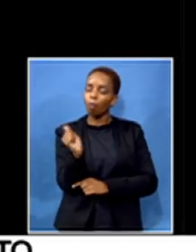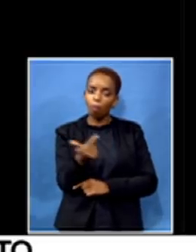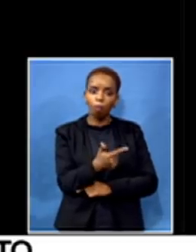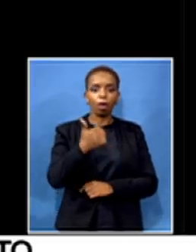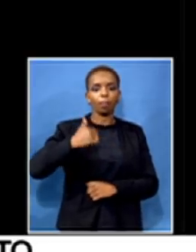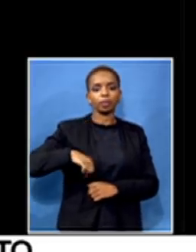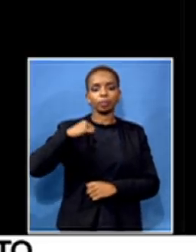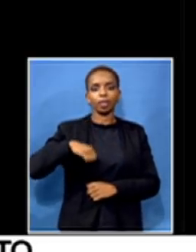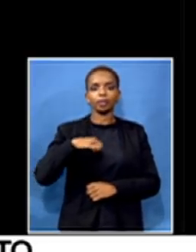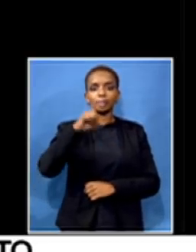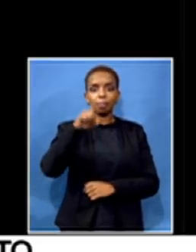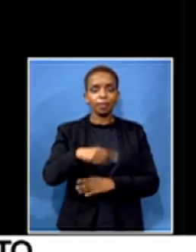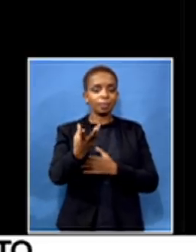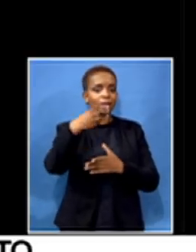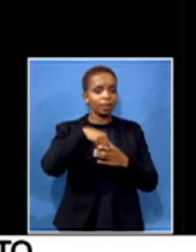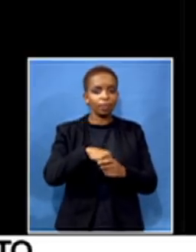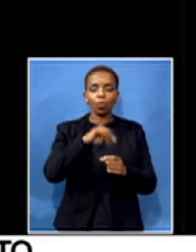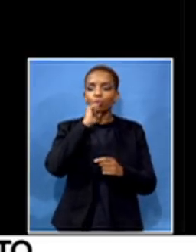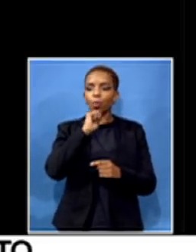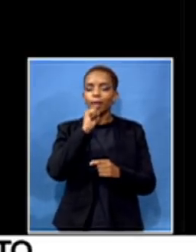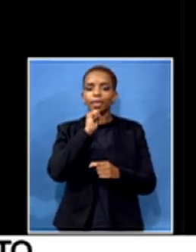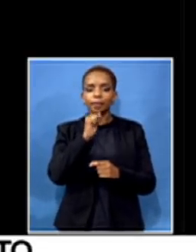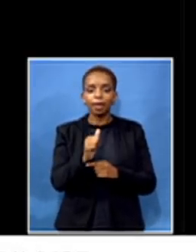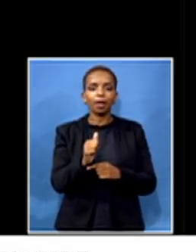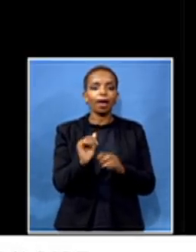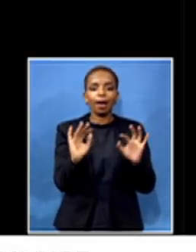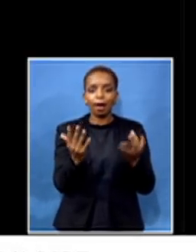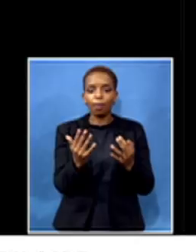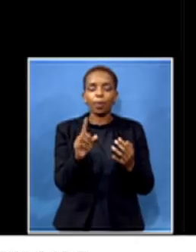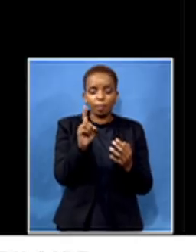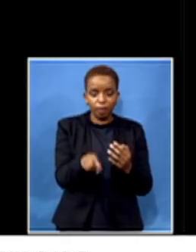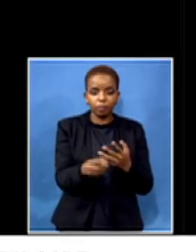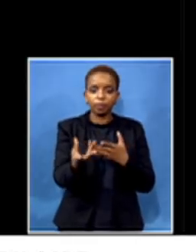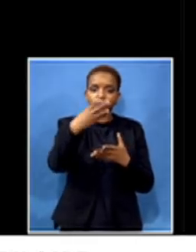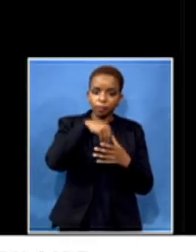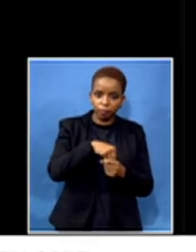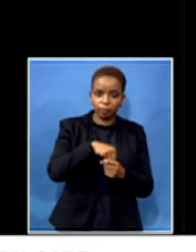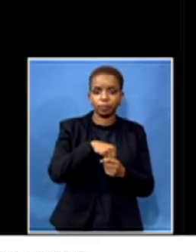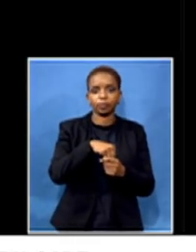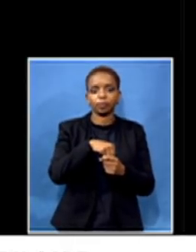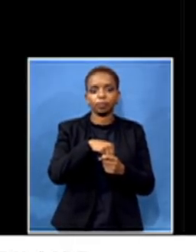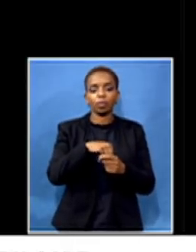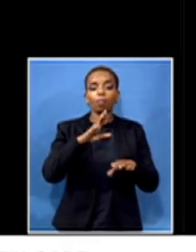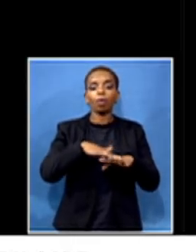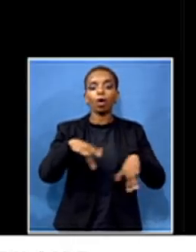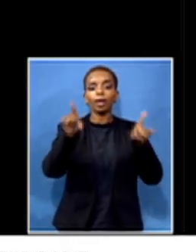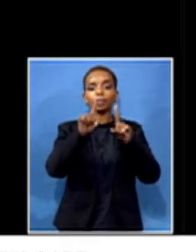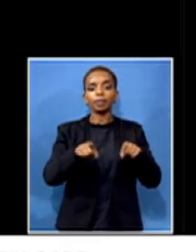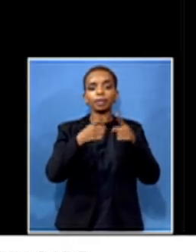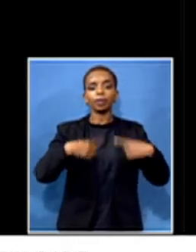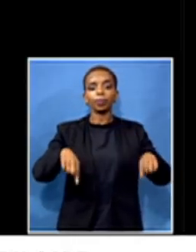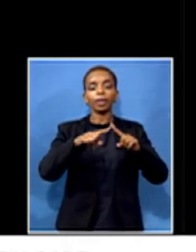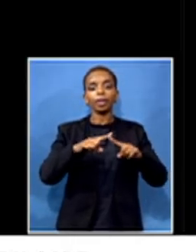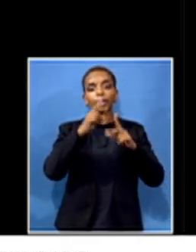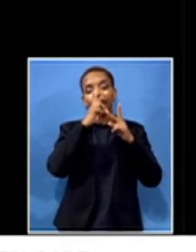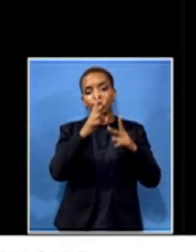to be involved. Whatever the mode of administration, they have to be involved in us fighting, particularly as we deal with the issues of containment.